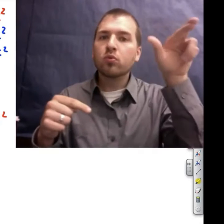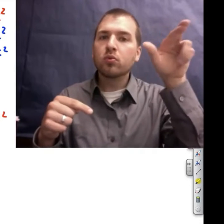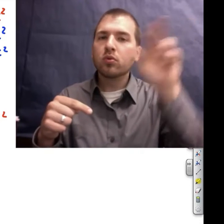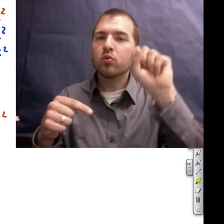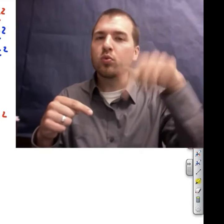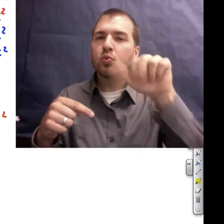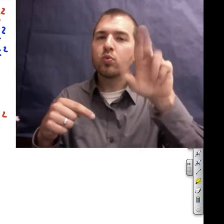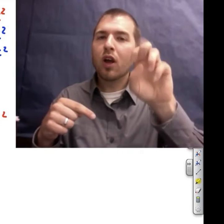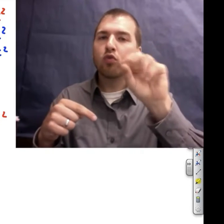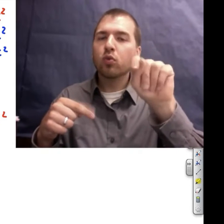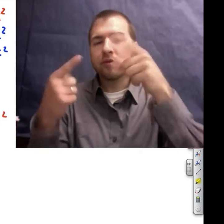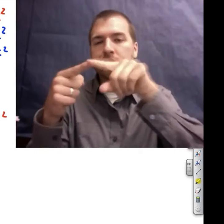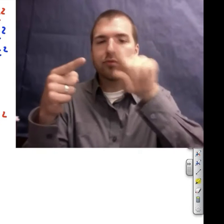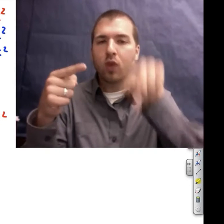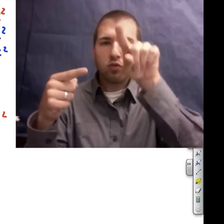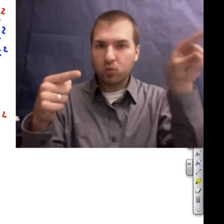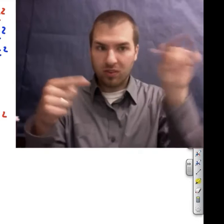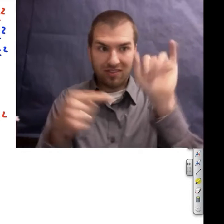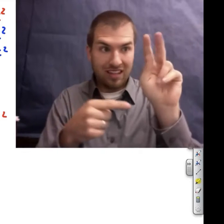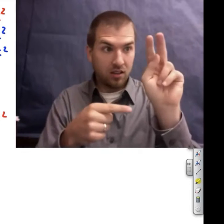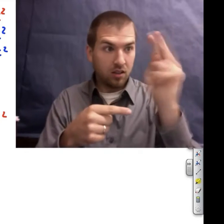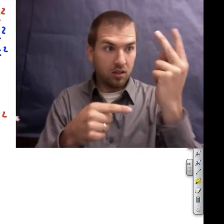is a square root. Square root.